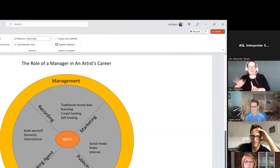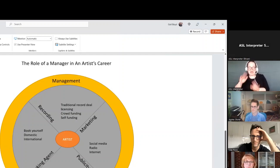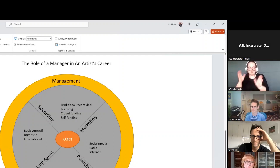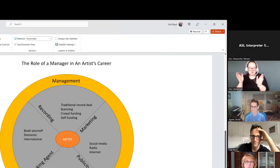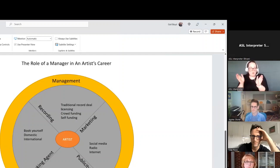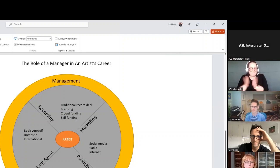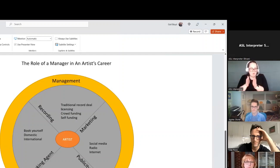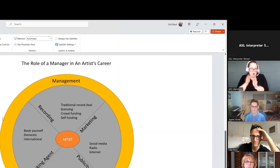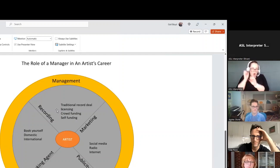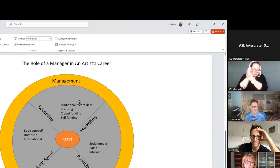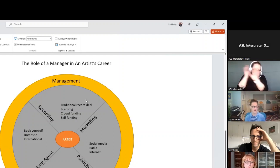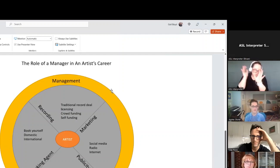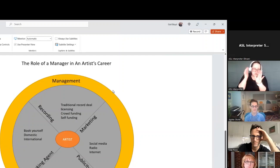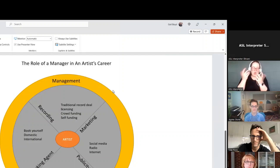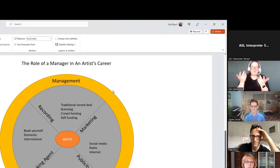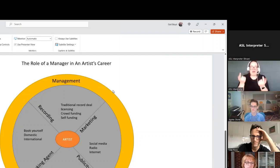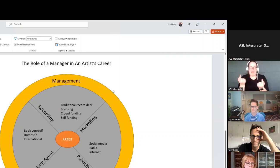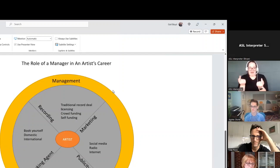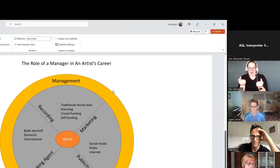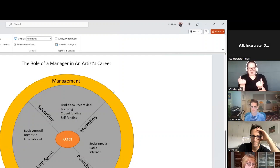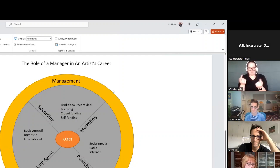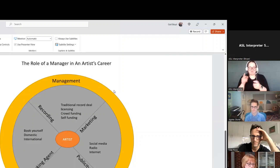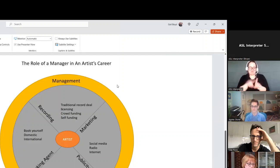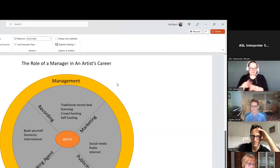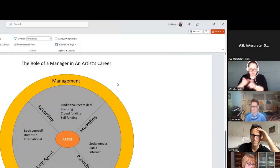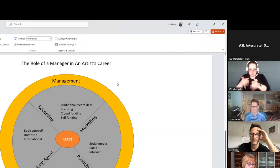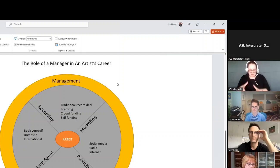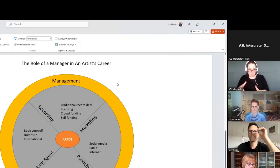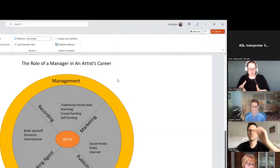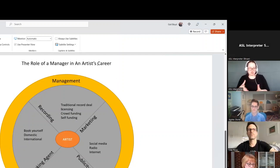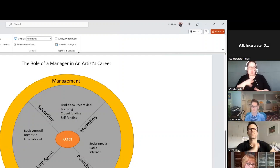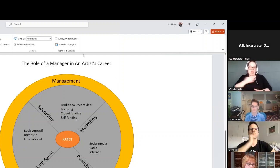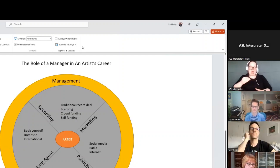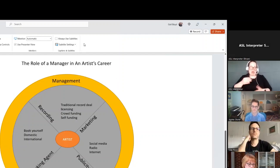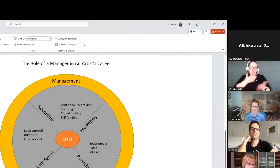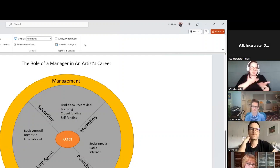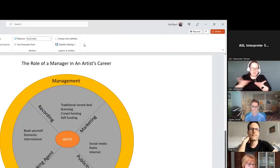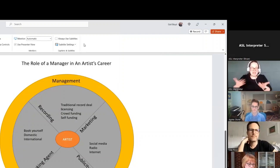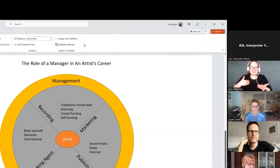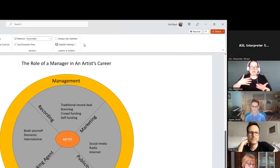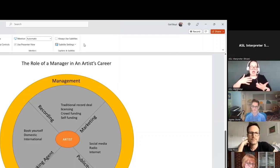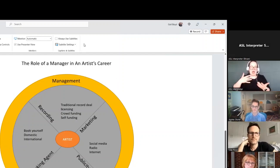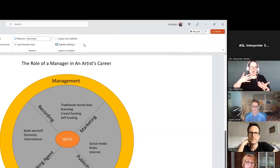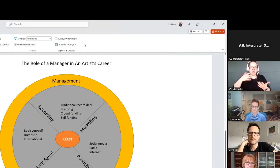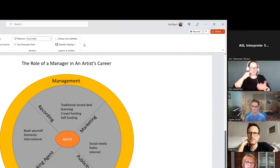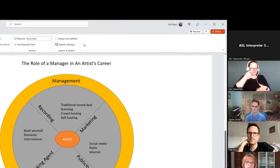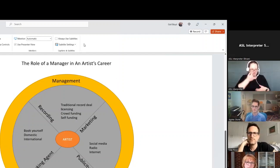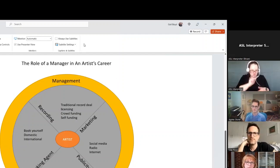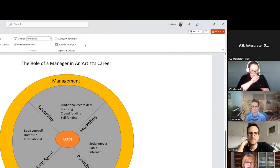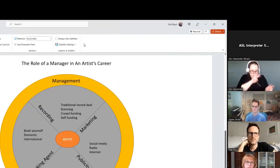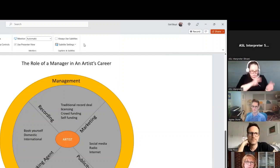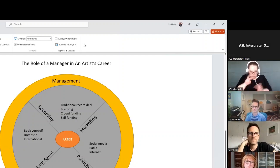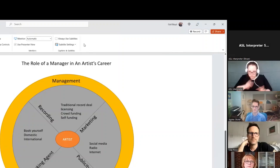look for when I'm making a decision about taking on an artist.